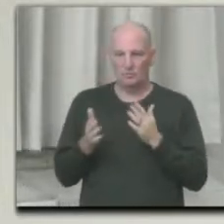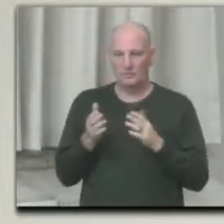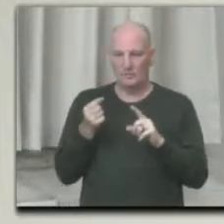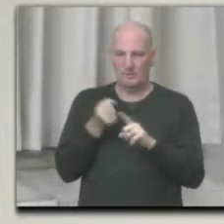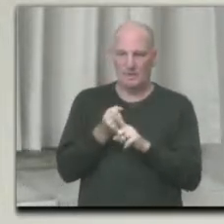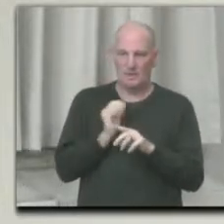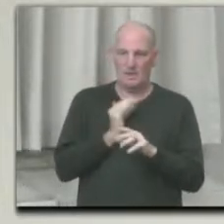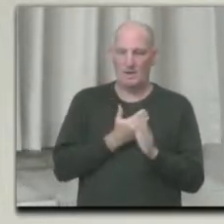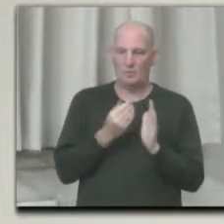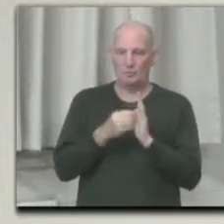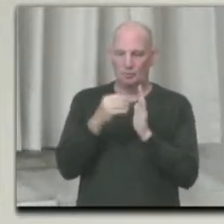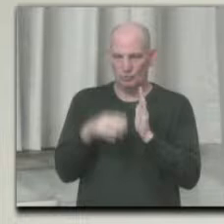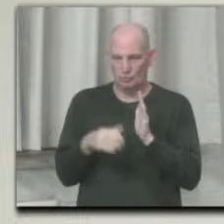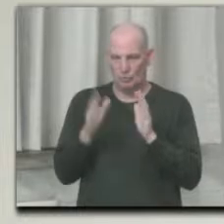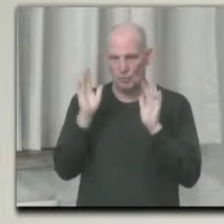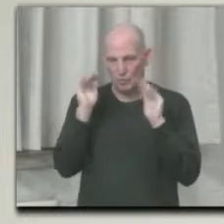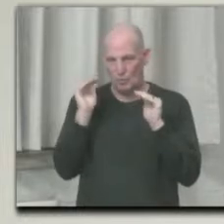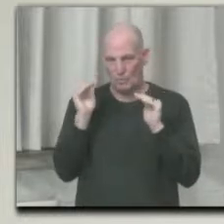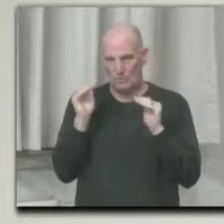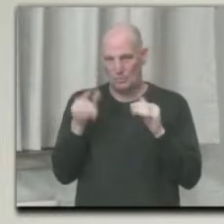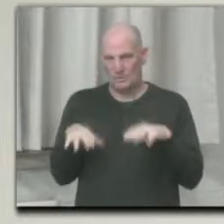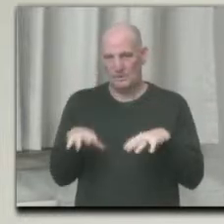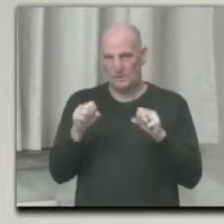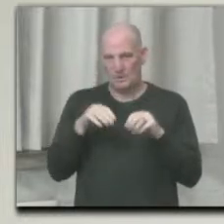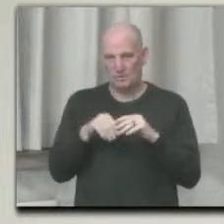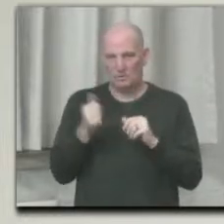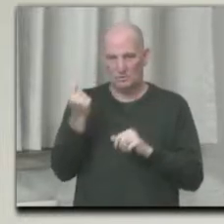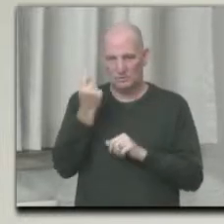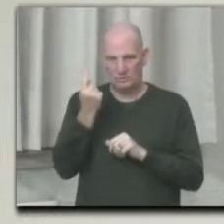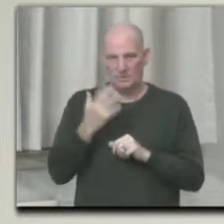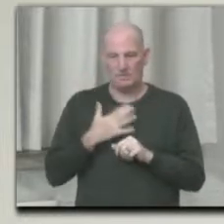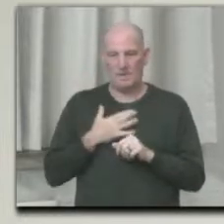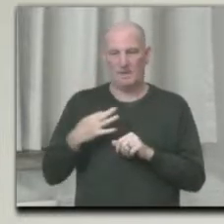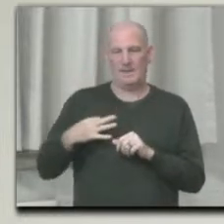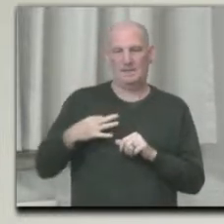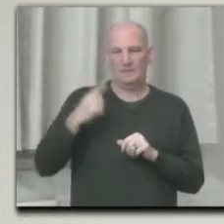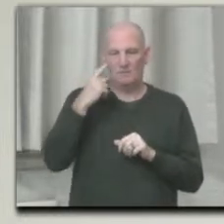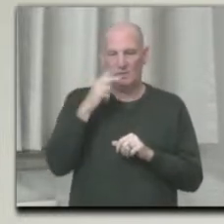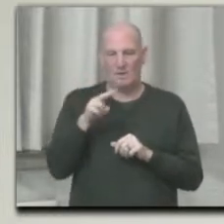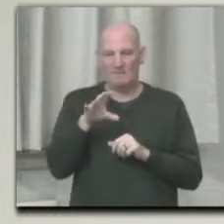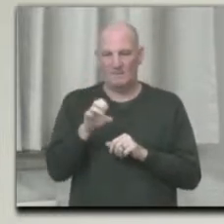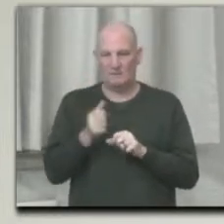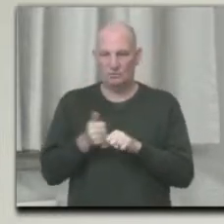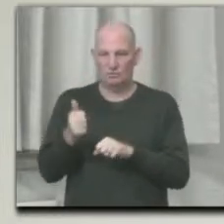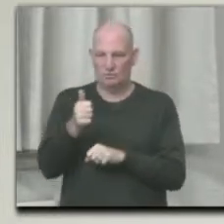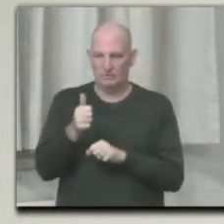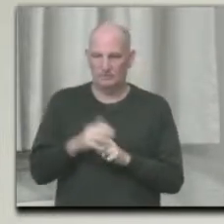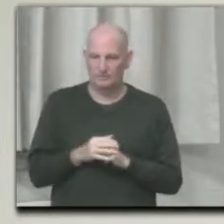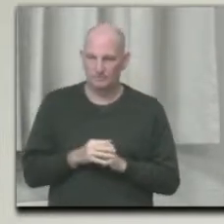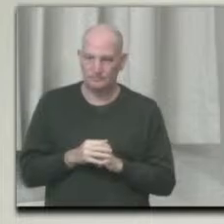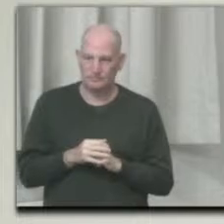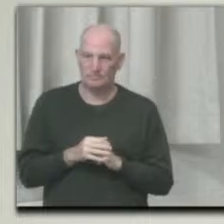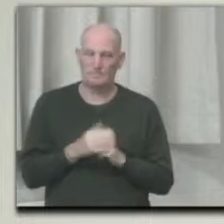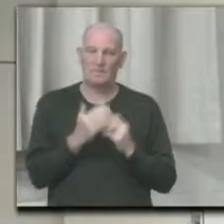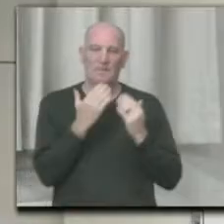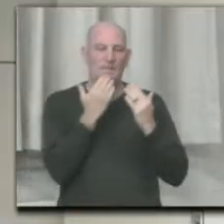impacting our students, and so I hope that you'll take under consideration my candidacy for vice chair. Thank you. Thank you, Mr.